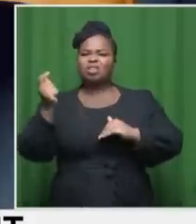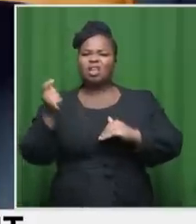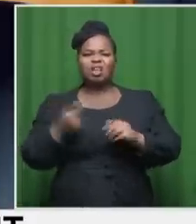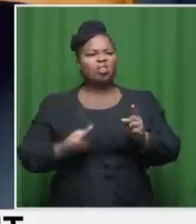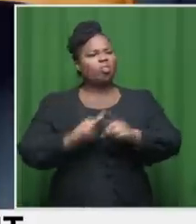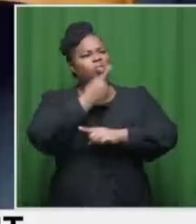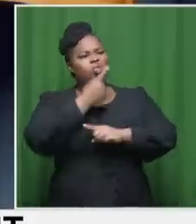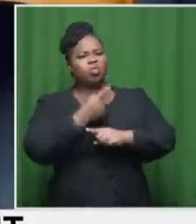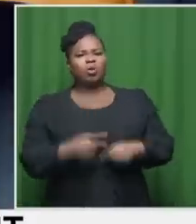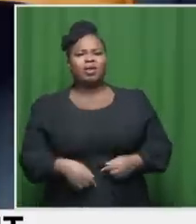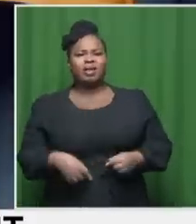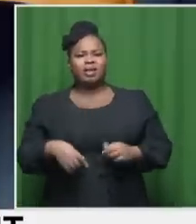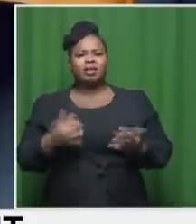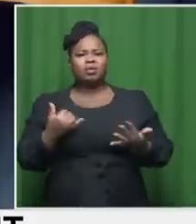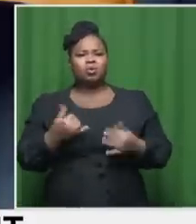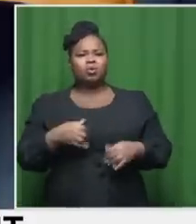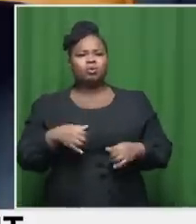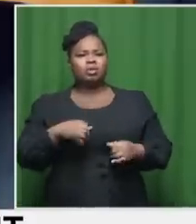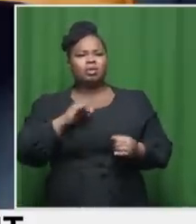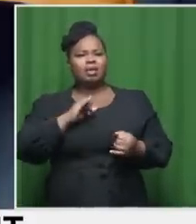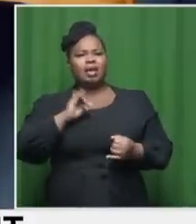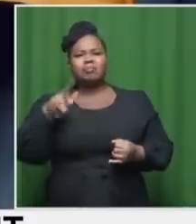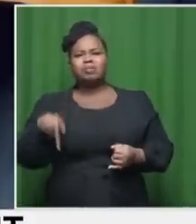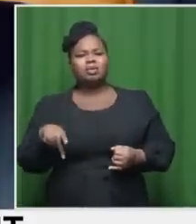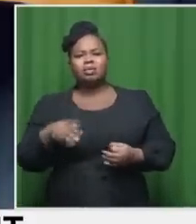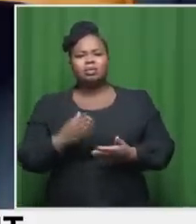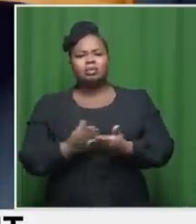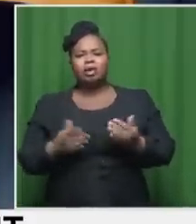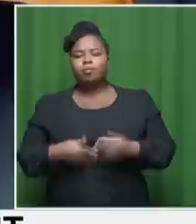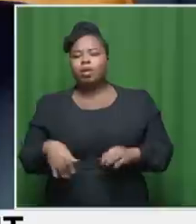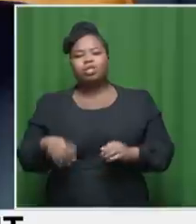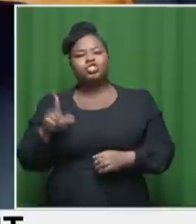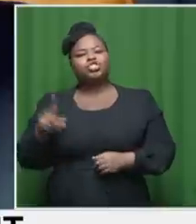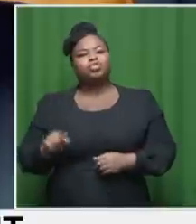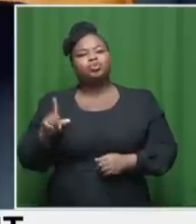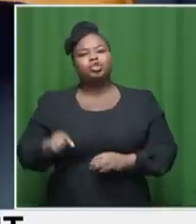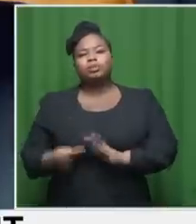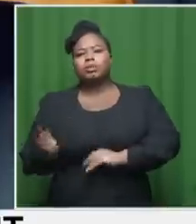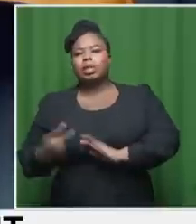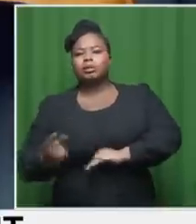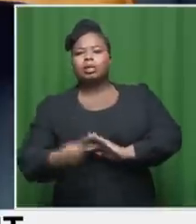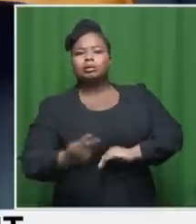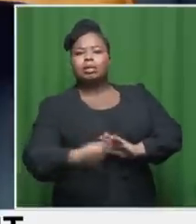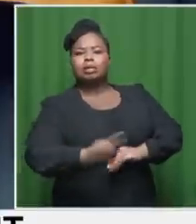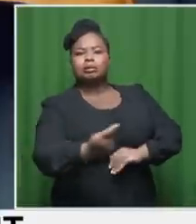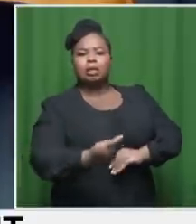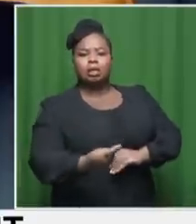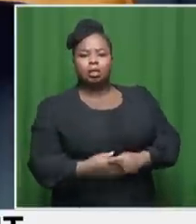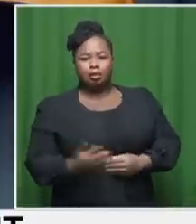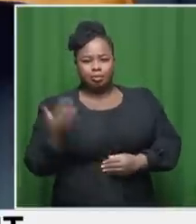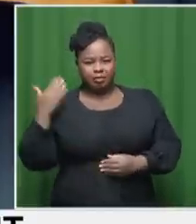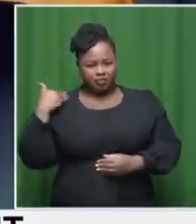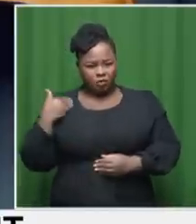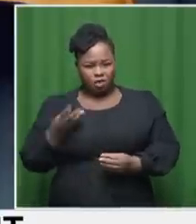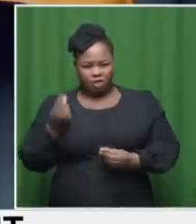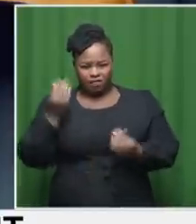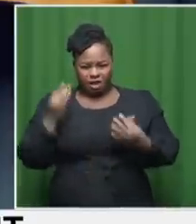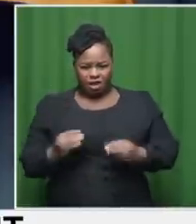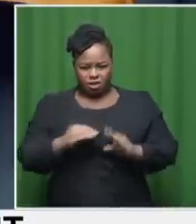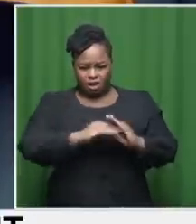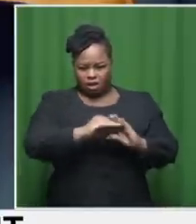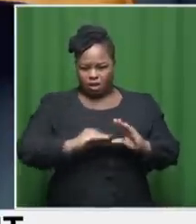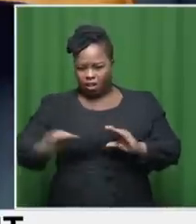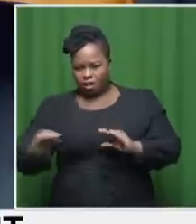and key intellectual property at significantly lower value than their actual market worth. So can we speak to